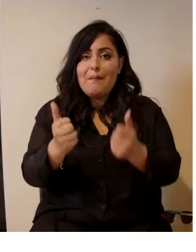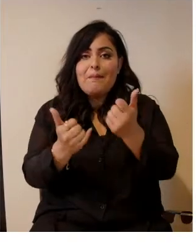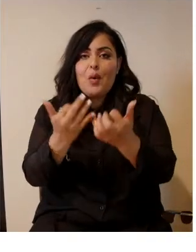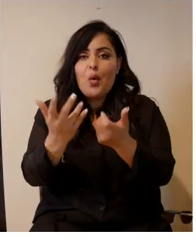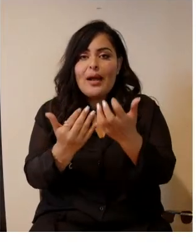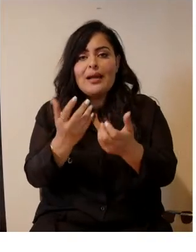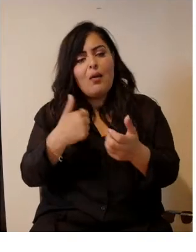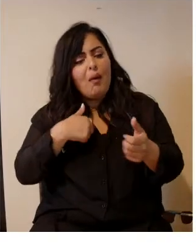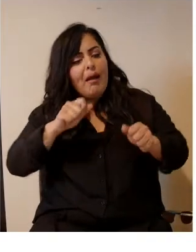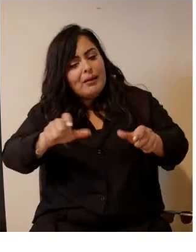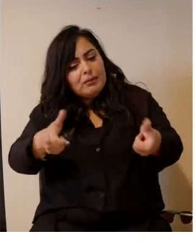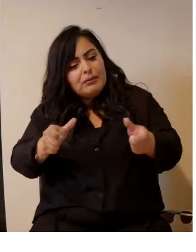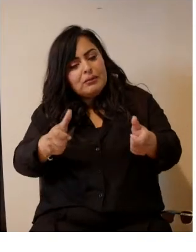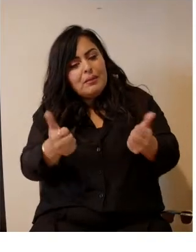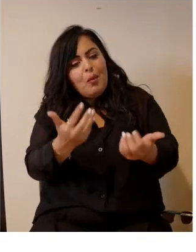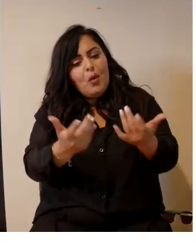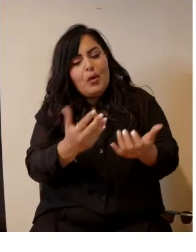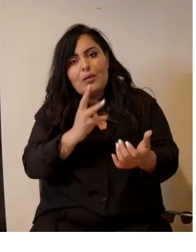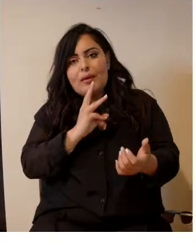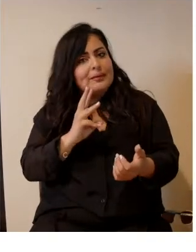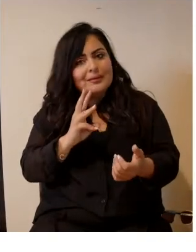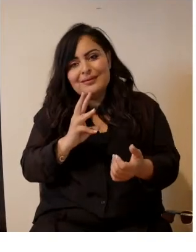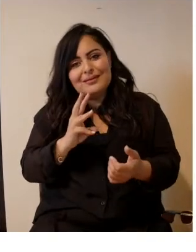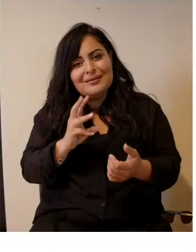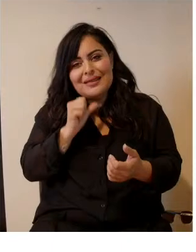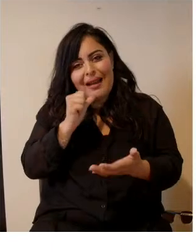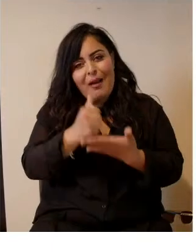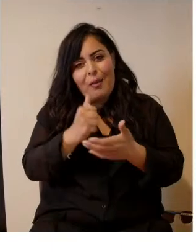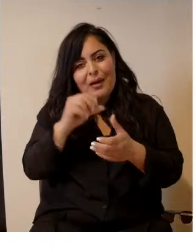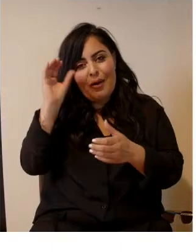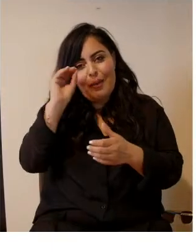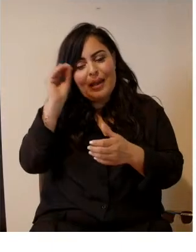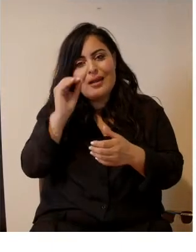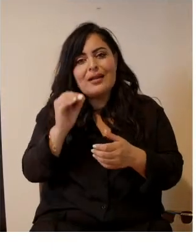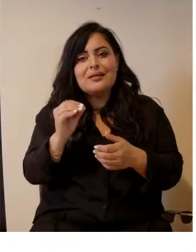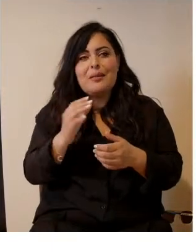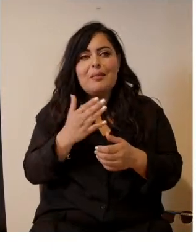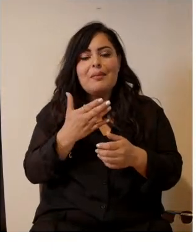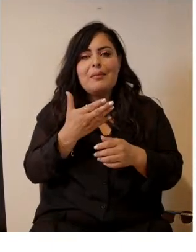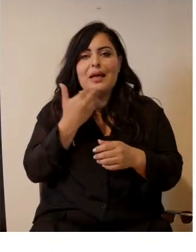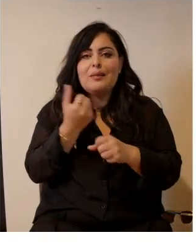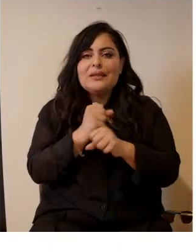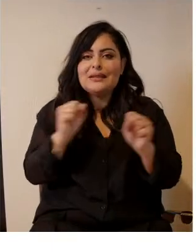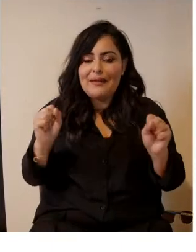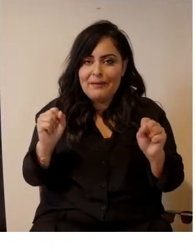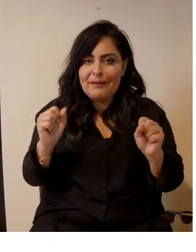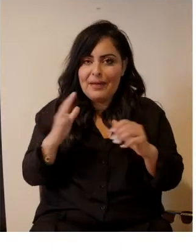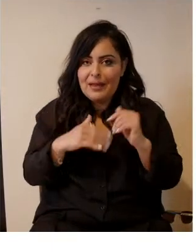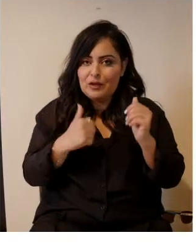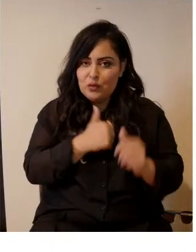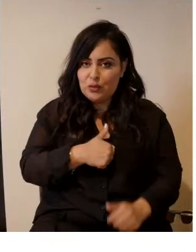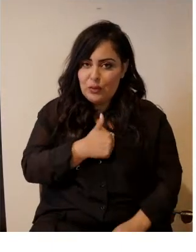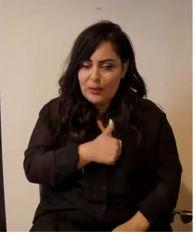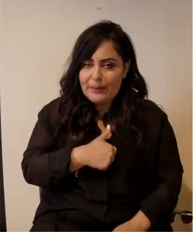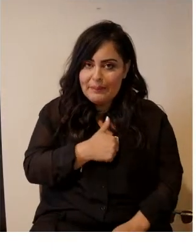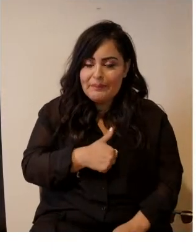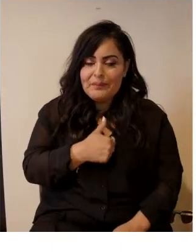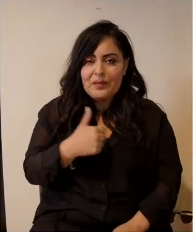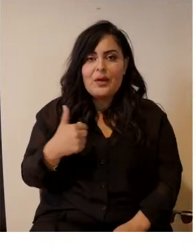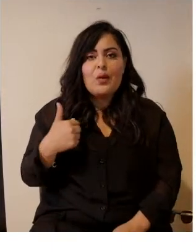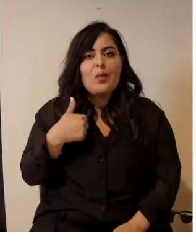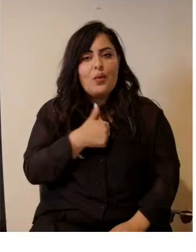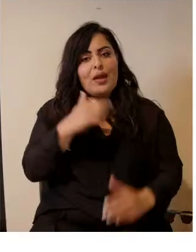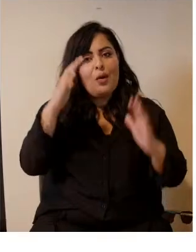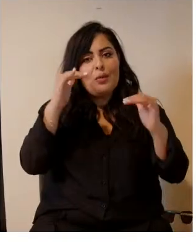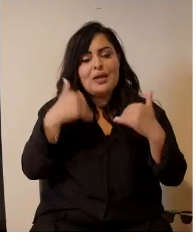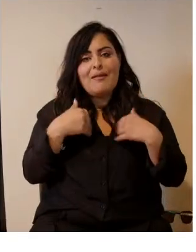help, in our opinion, and rather be safe than sorry. We expect to have additional information